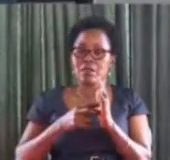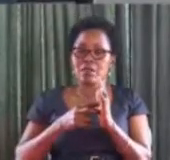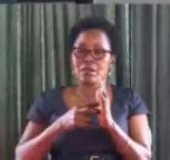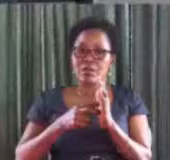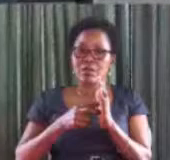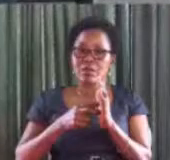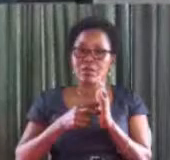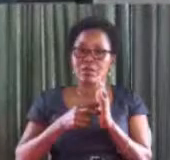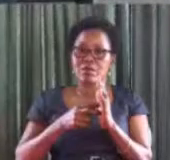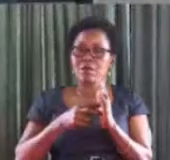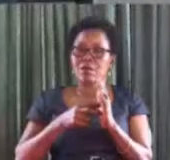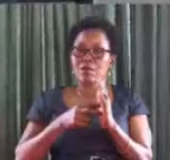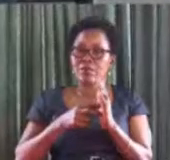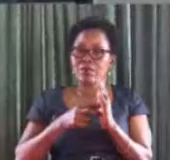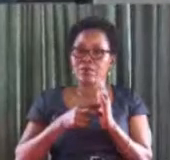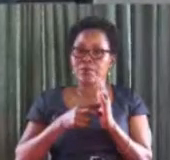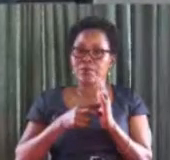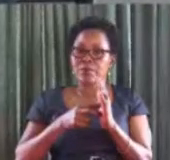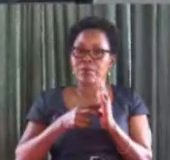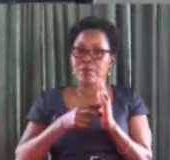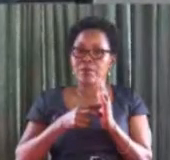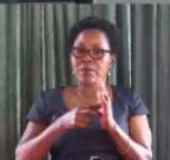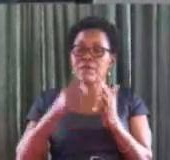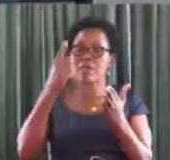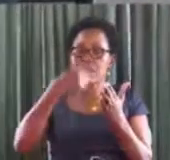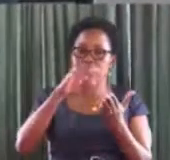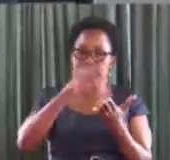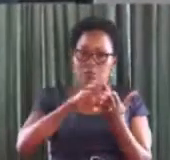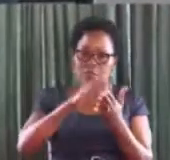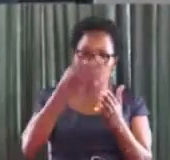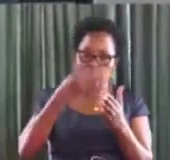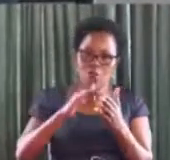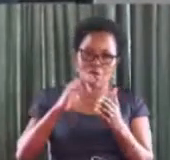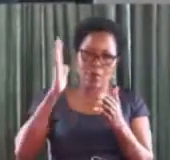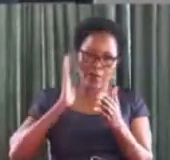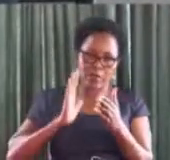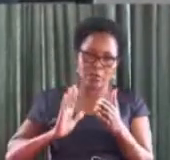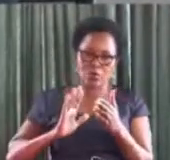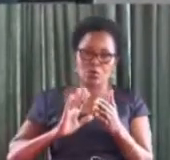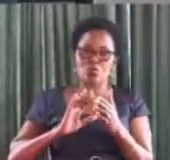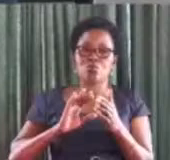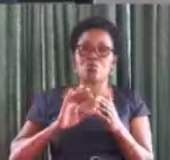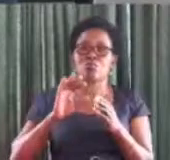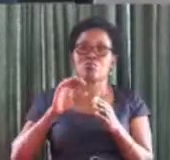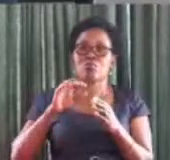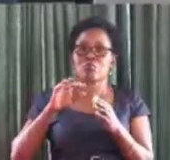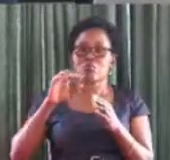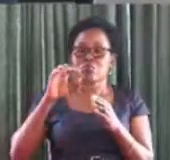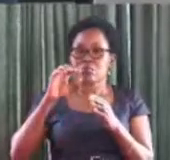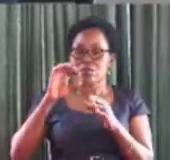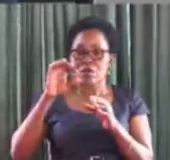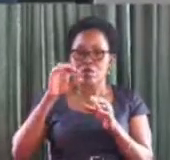candidate to contest or be nominated.